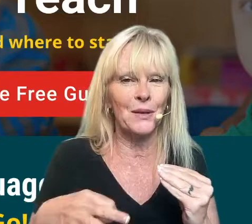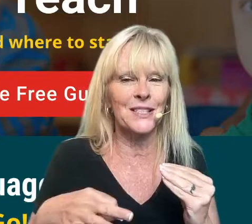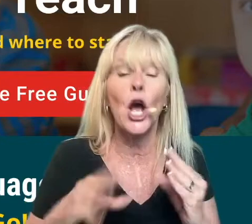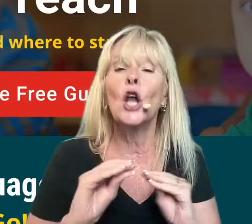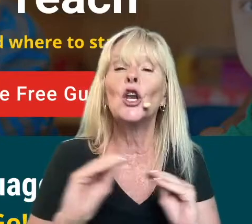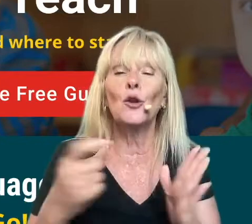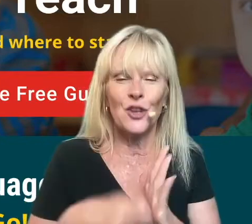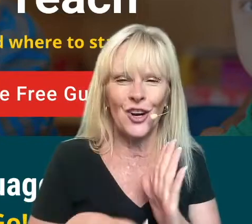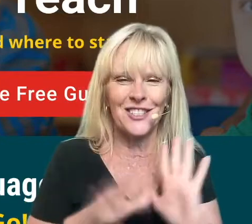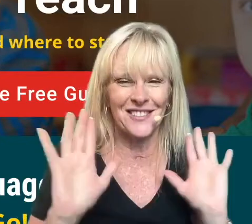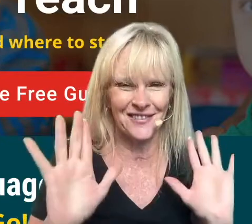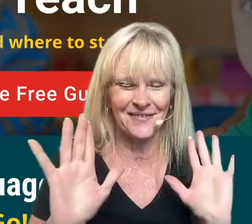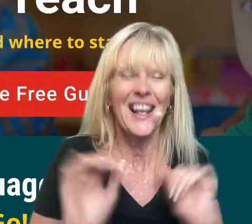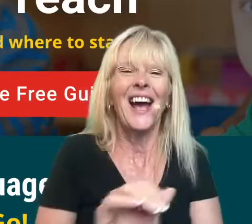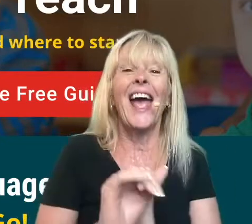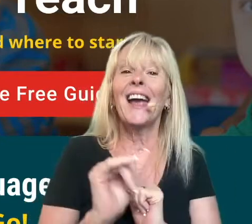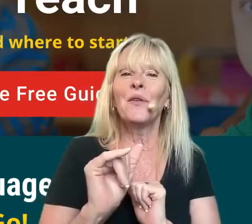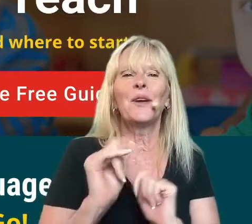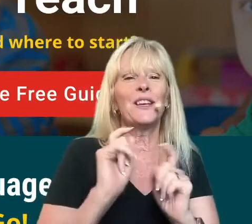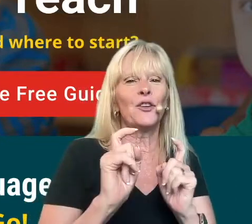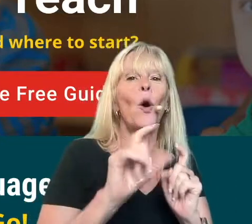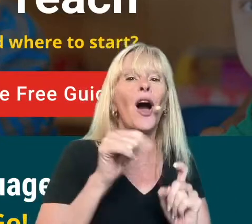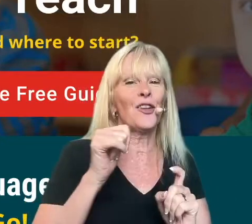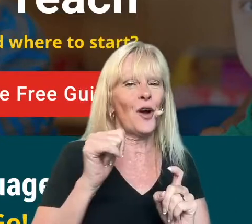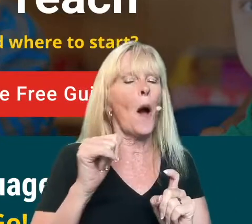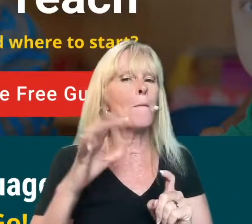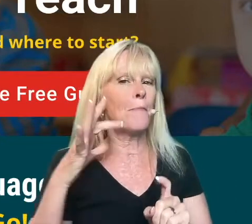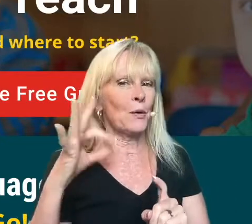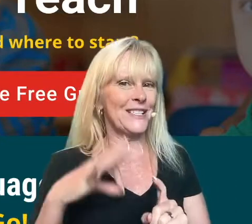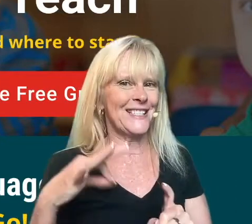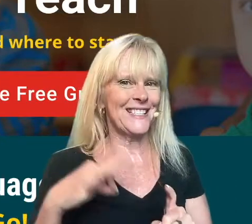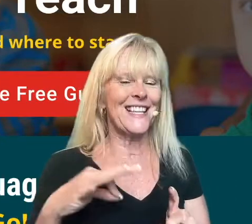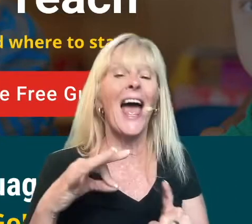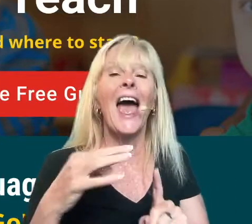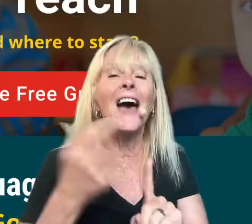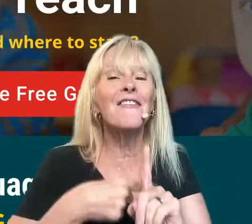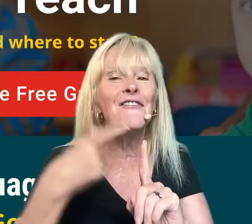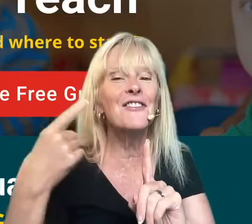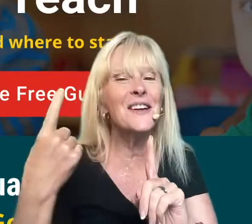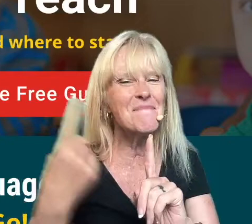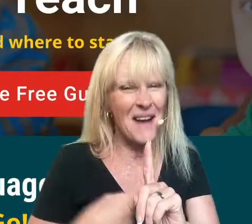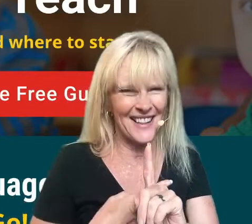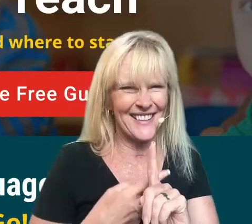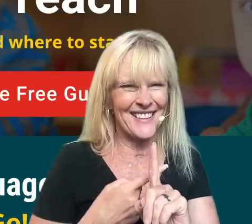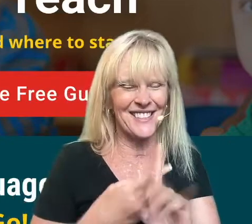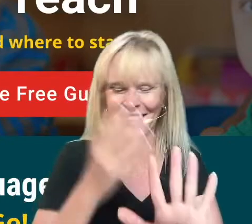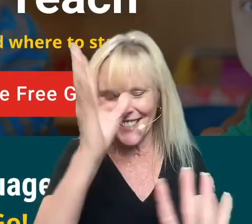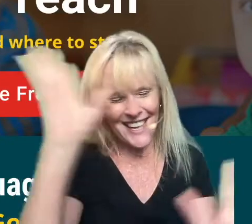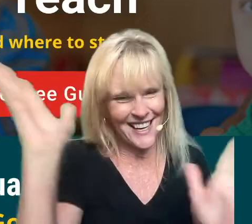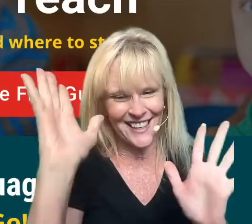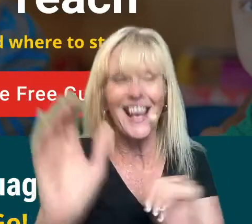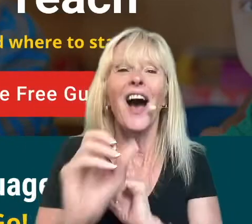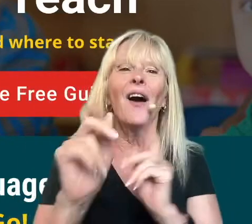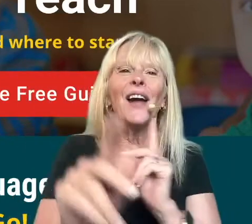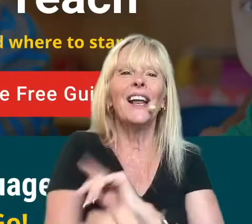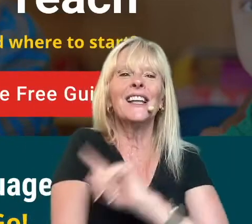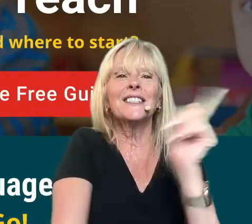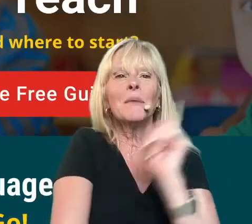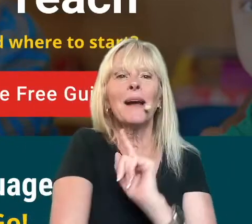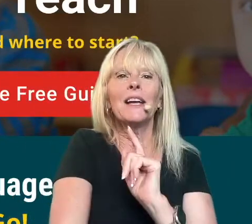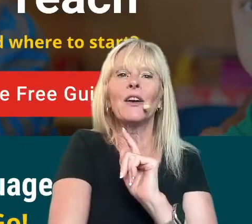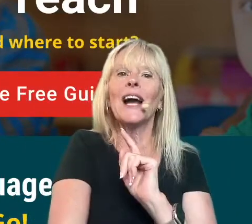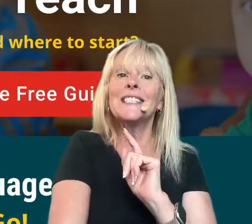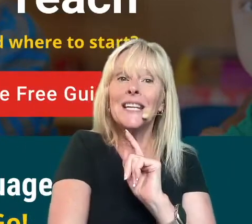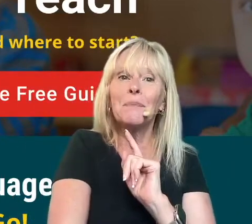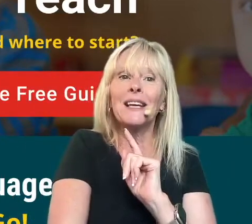added bonus, no charge. And we give you other bonuses every month. Just saying. Okay, let's